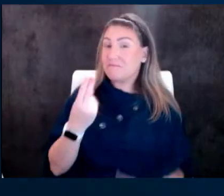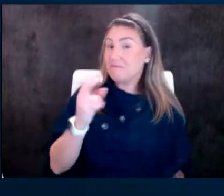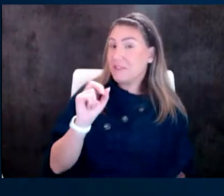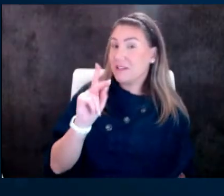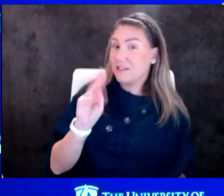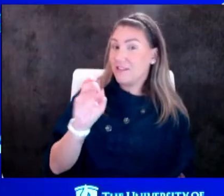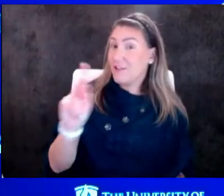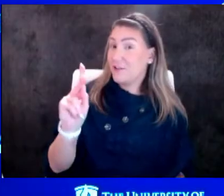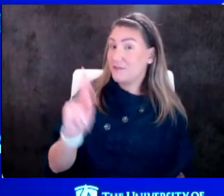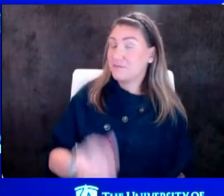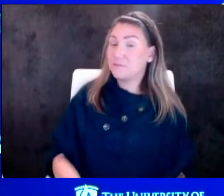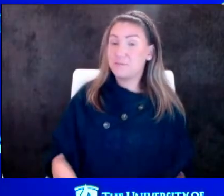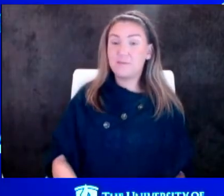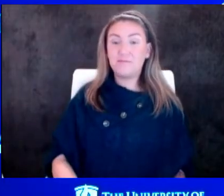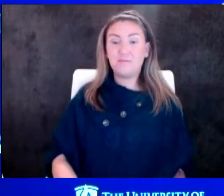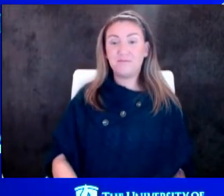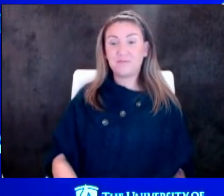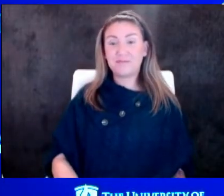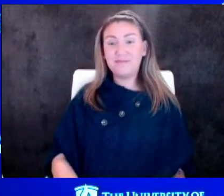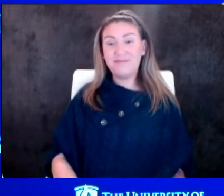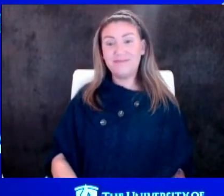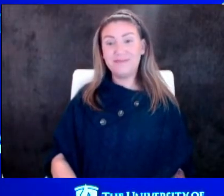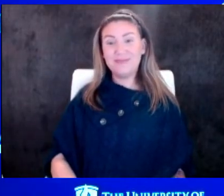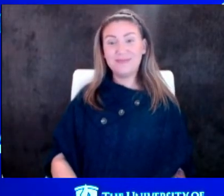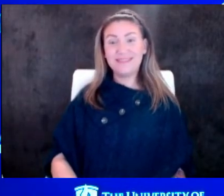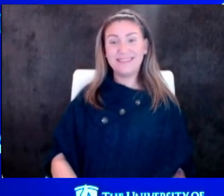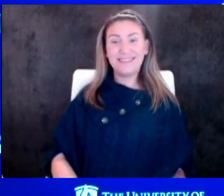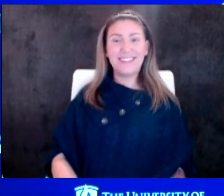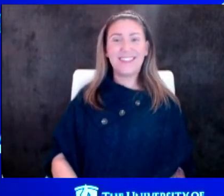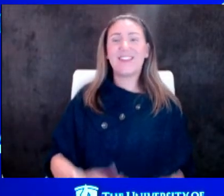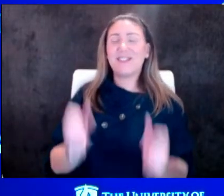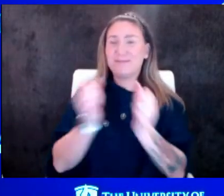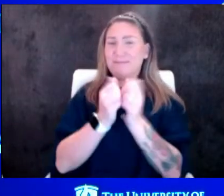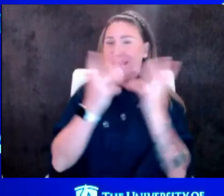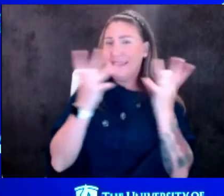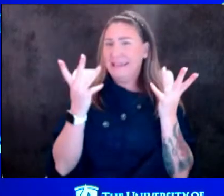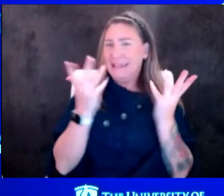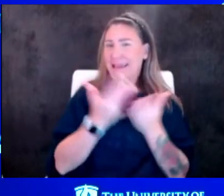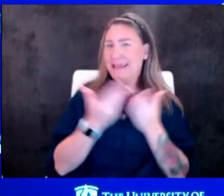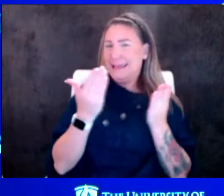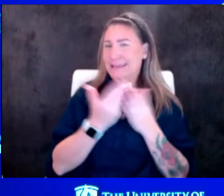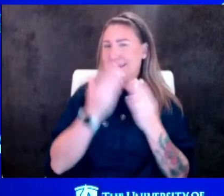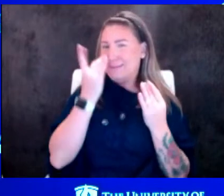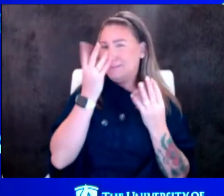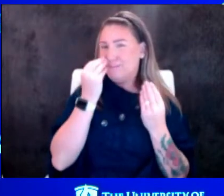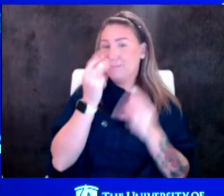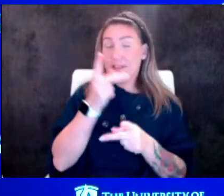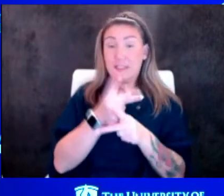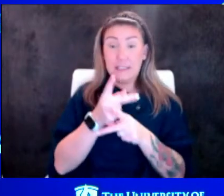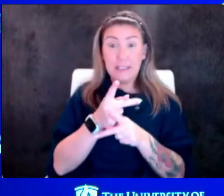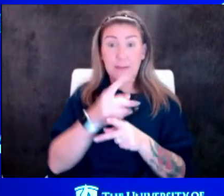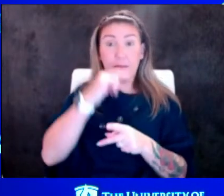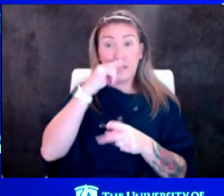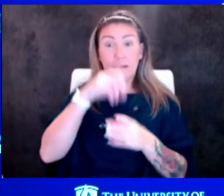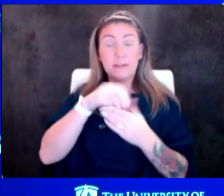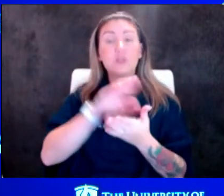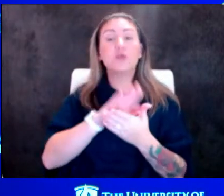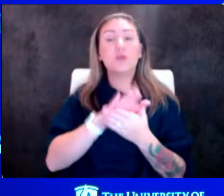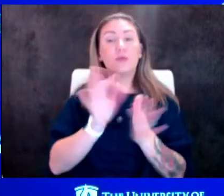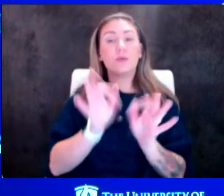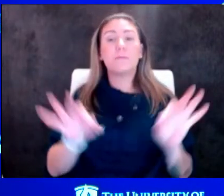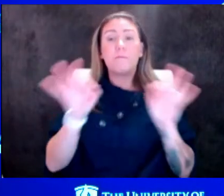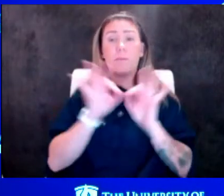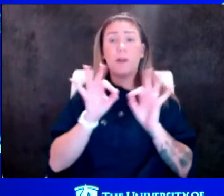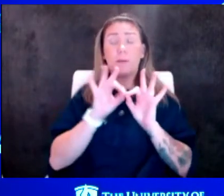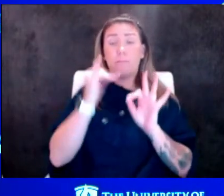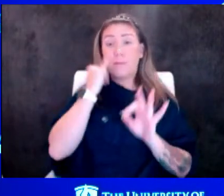You know, I mean, I think there's a lot of things to consider there. I mean, keeping kids in school is important. Right. Mm-hmm. If they're 12 and over,